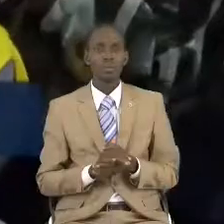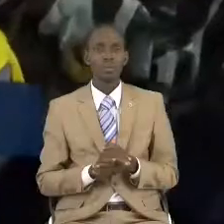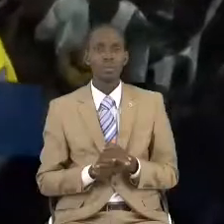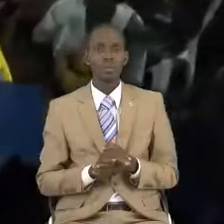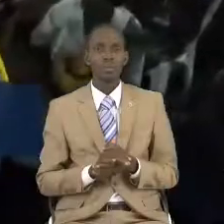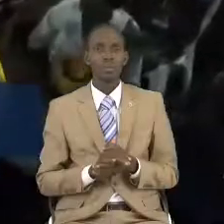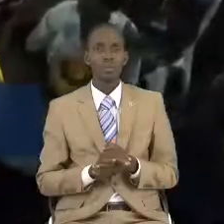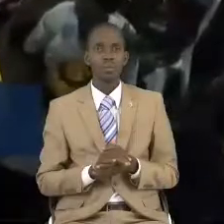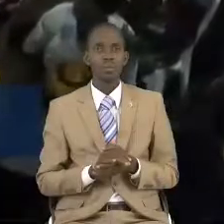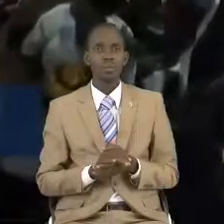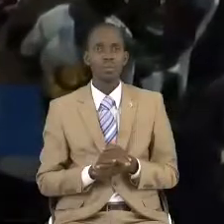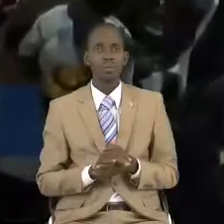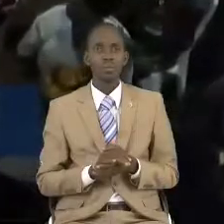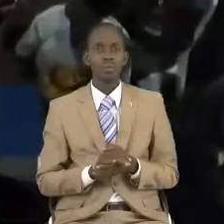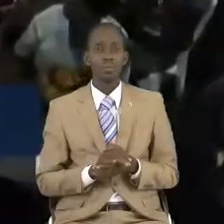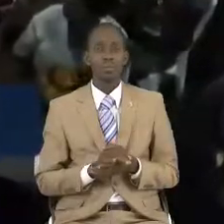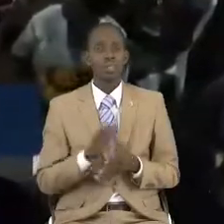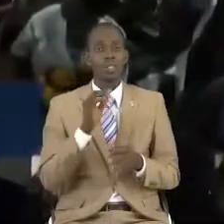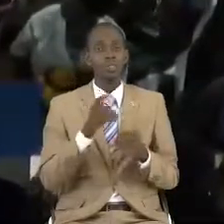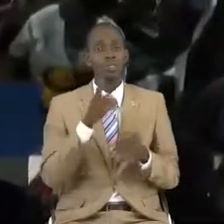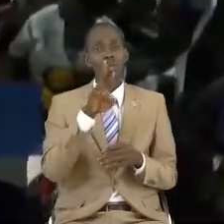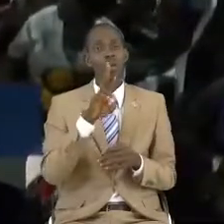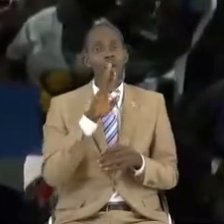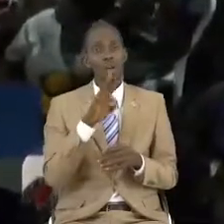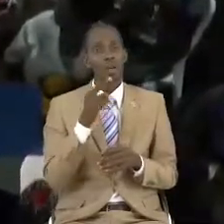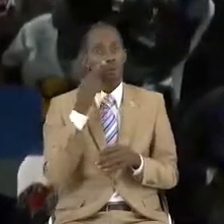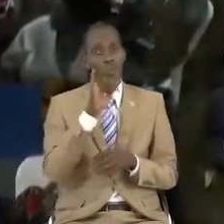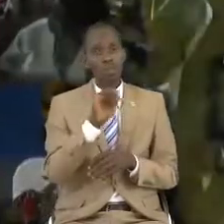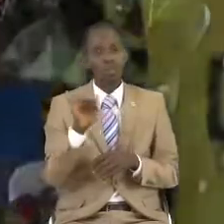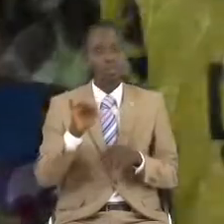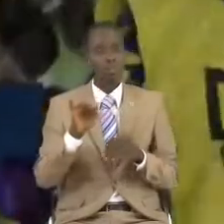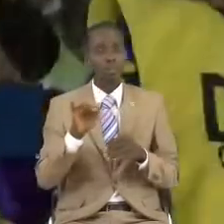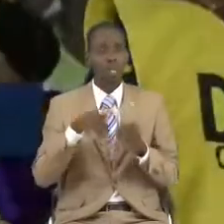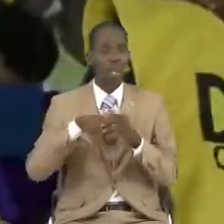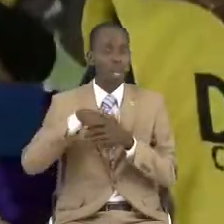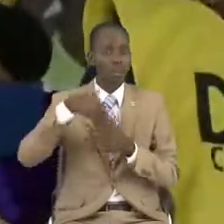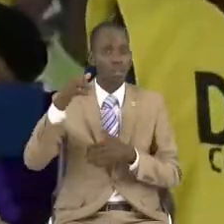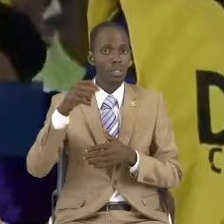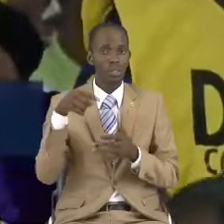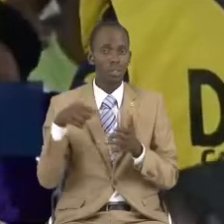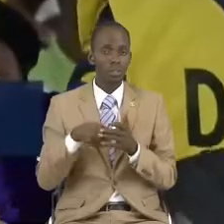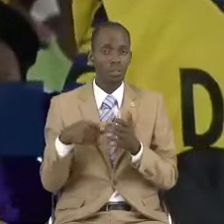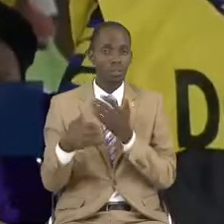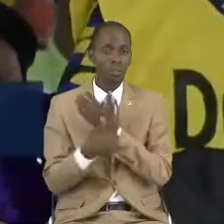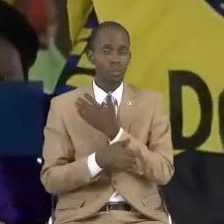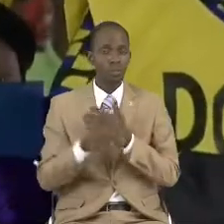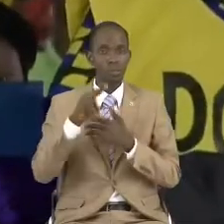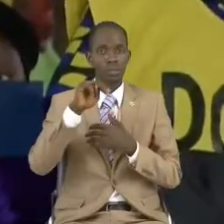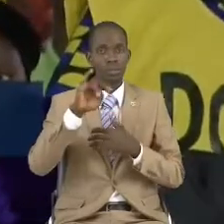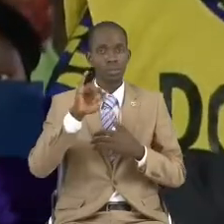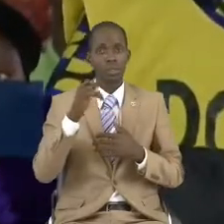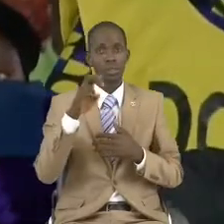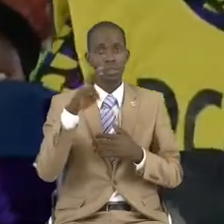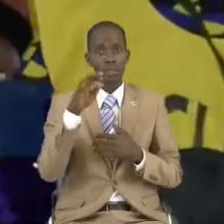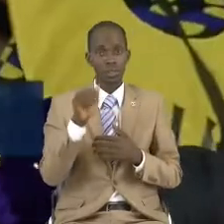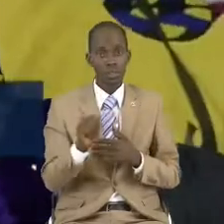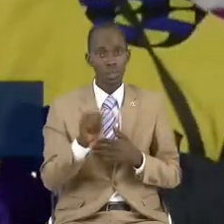if you are outside nigeria you need to add or begin with the code plus